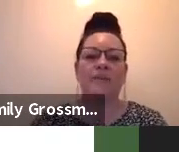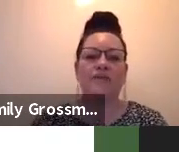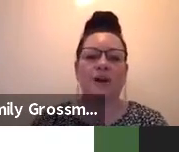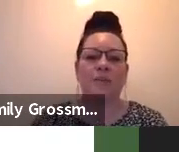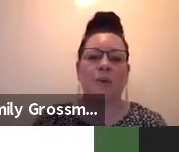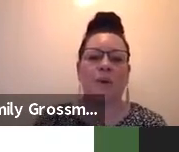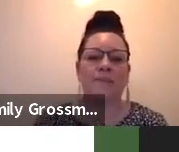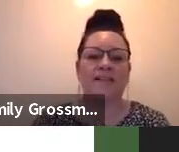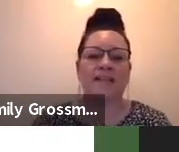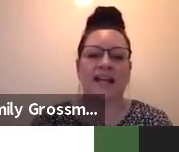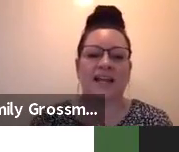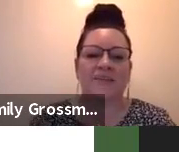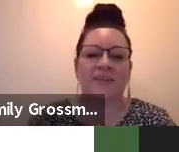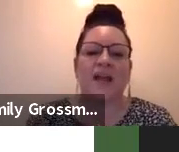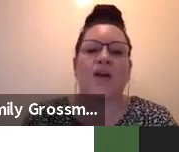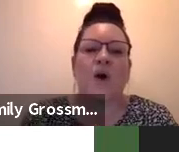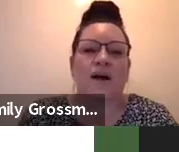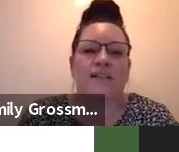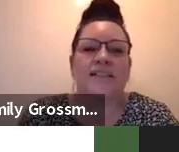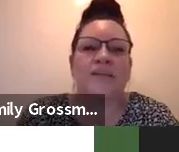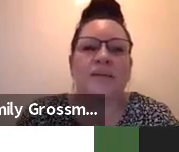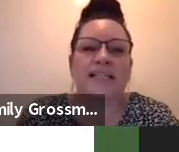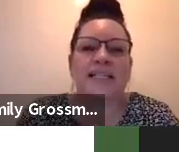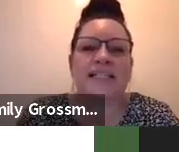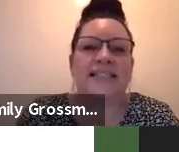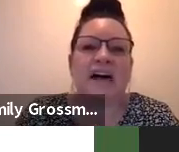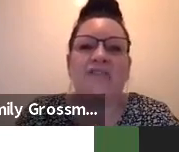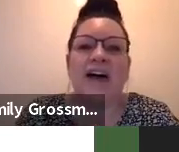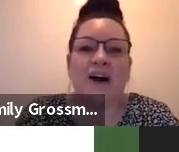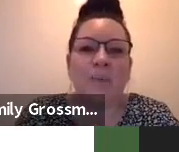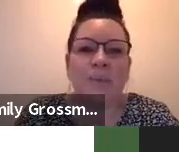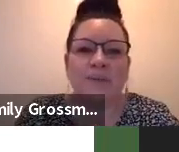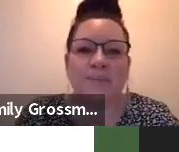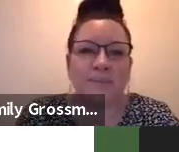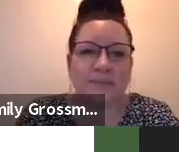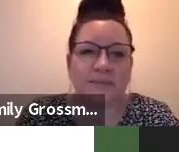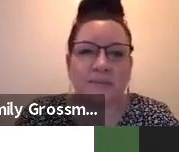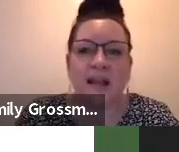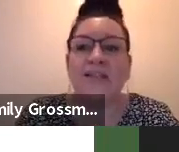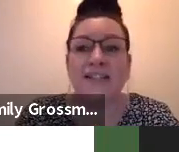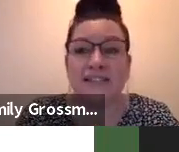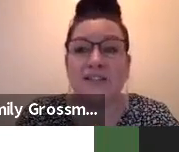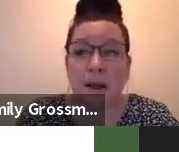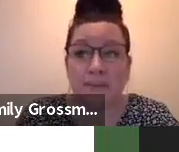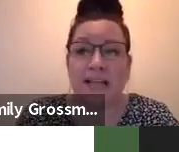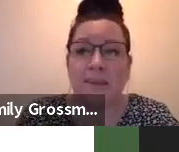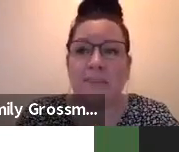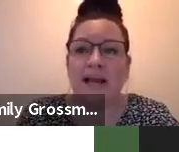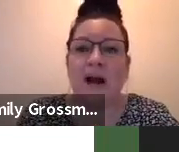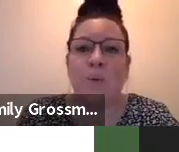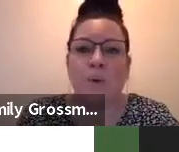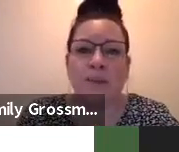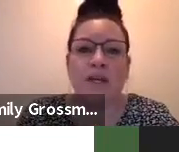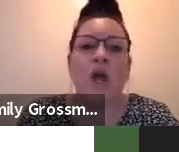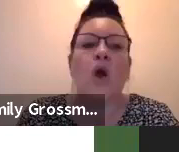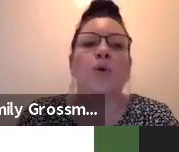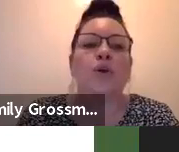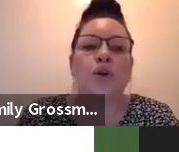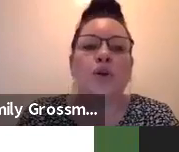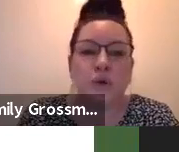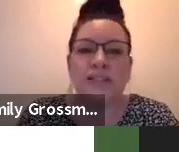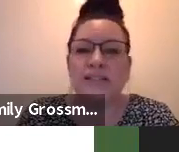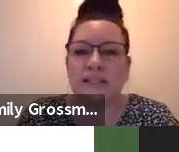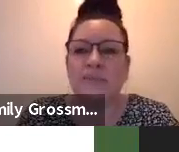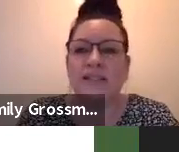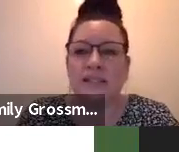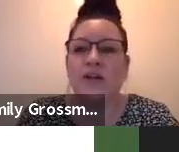all of this came from a website called Dbt Self-Help. This is a website by a woman